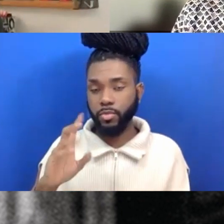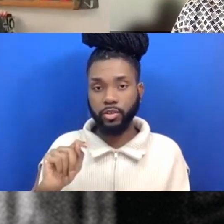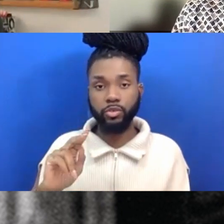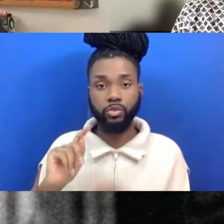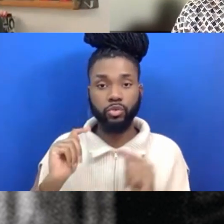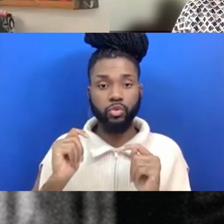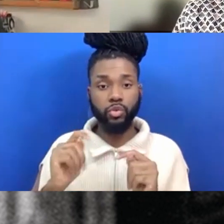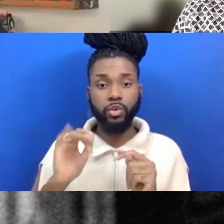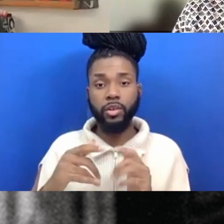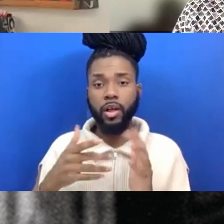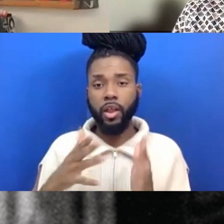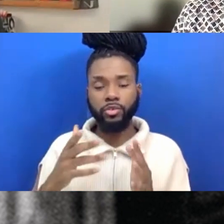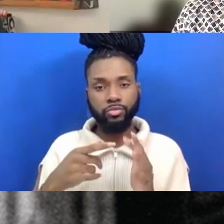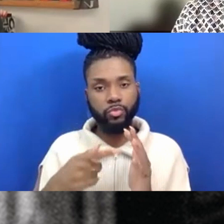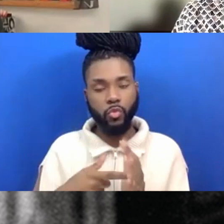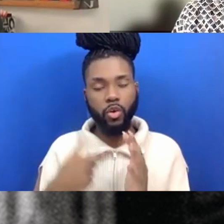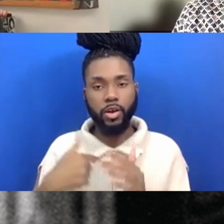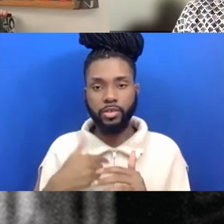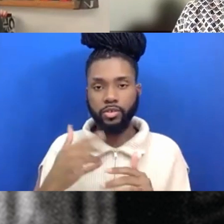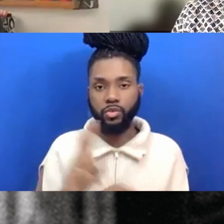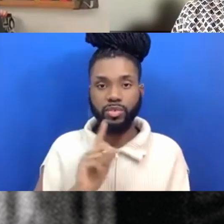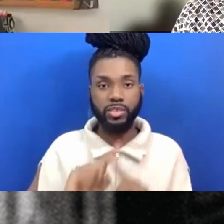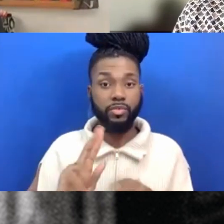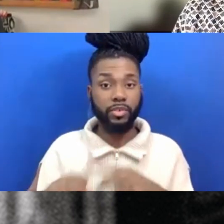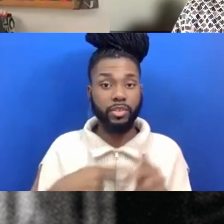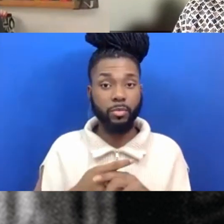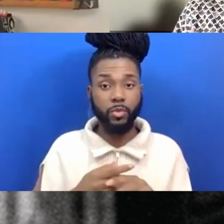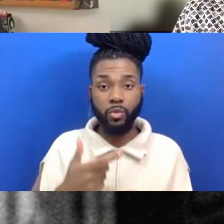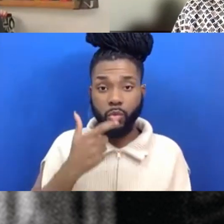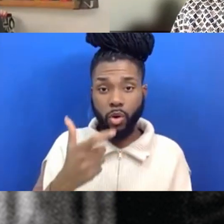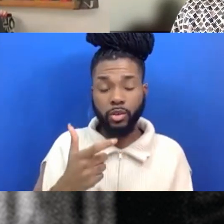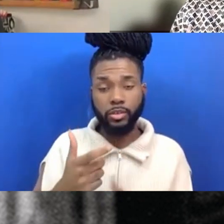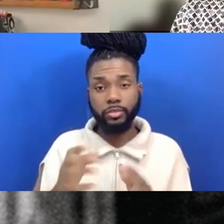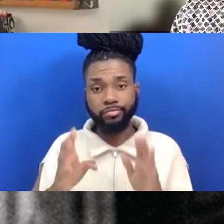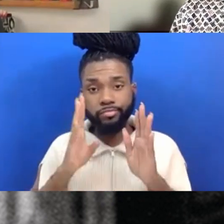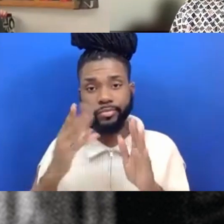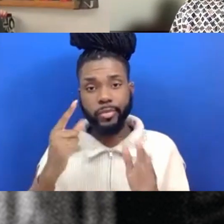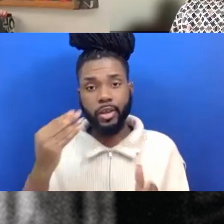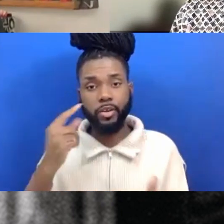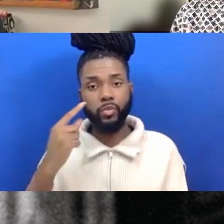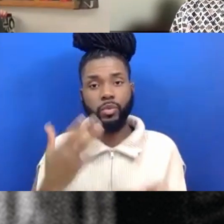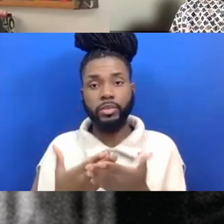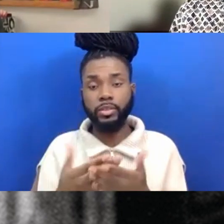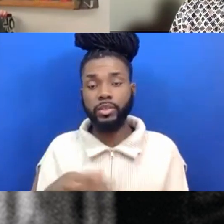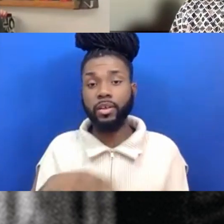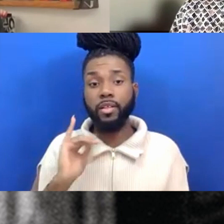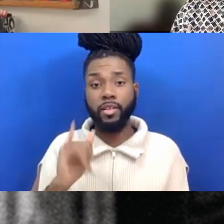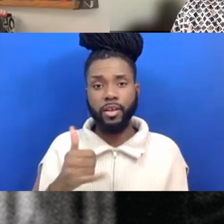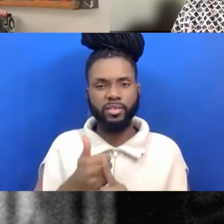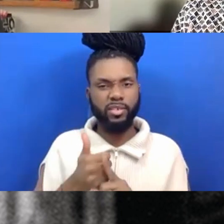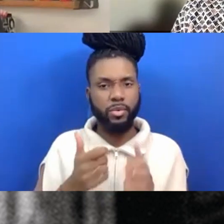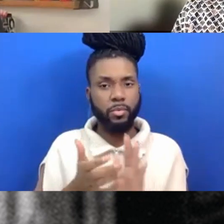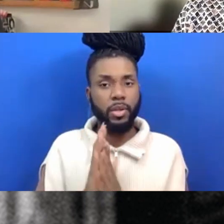active modes of watching, listening, and witnessing. And that for me was an incredible invitation to